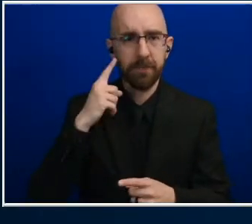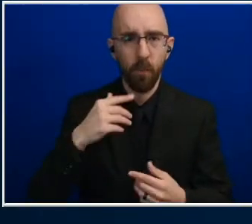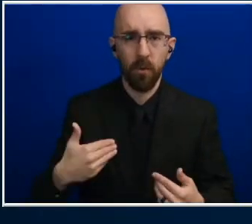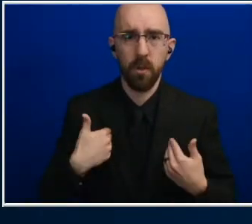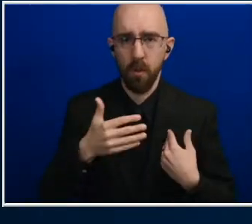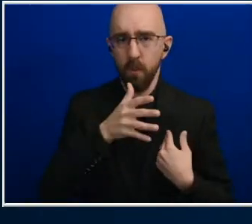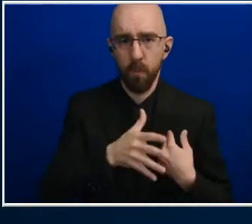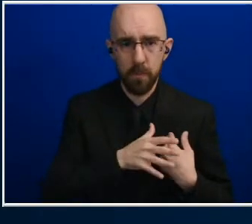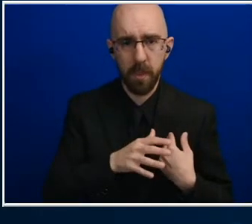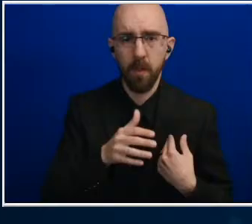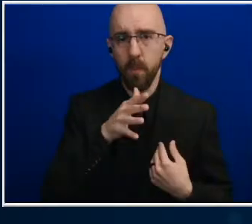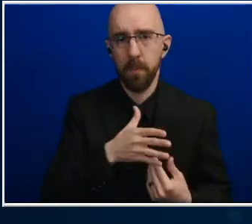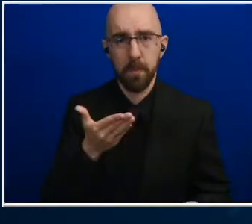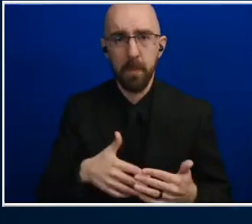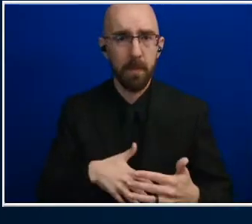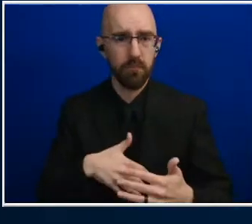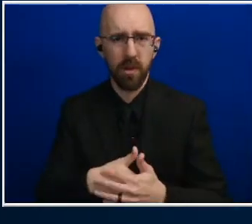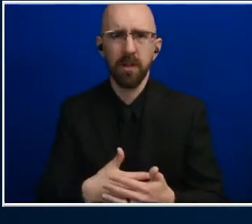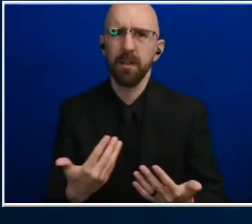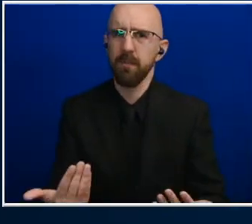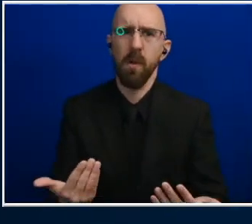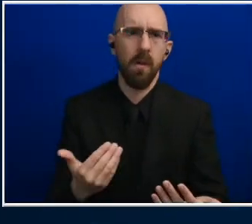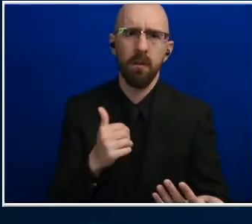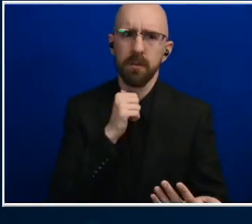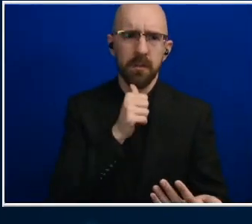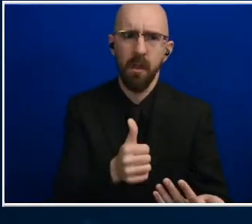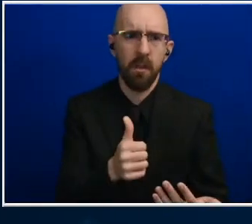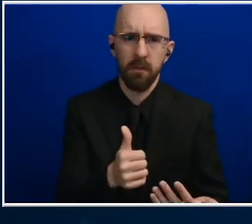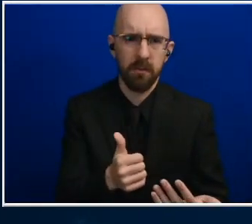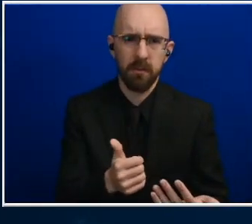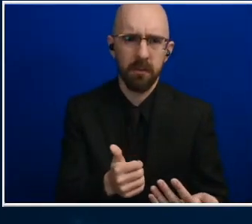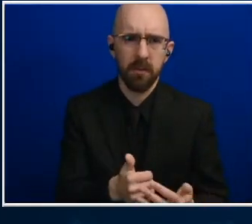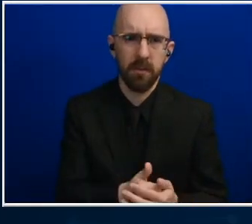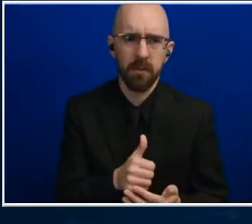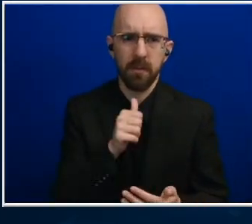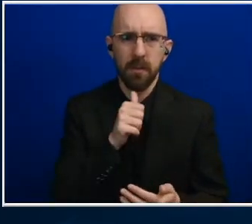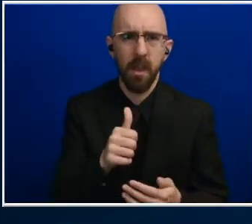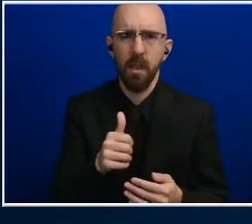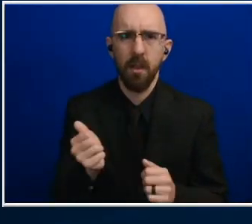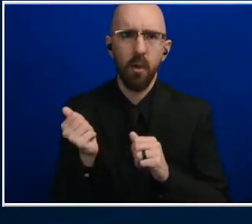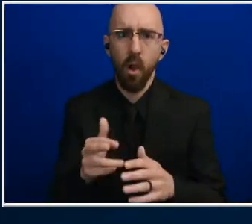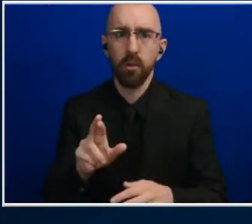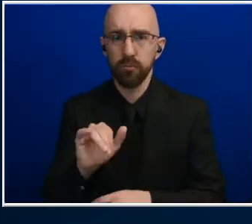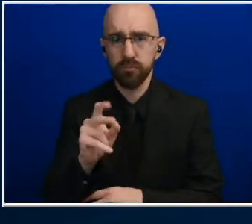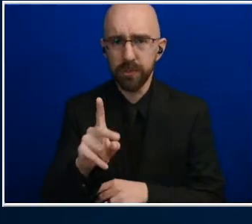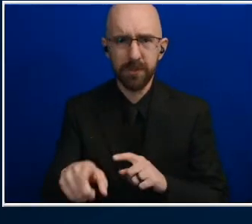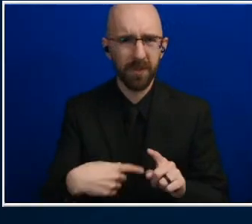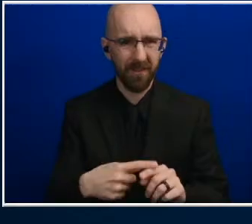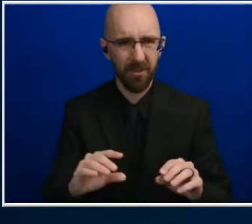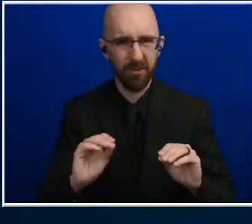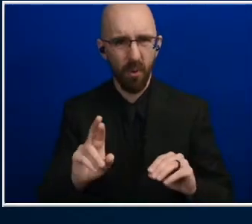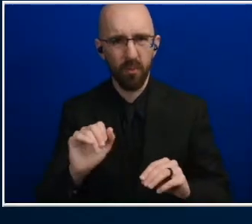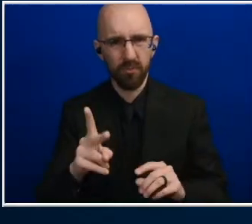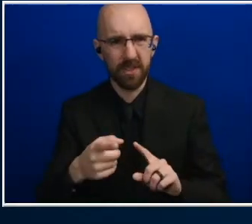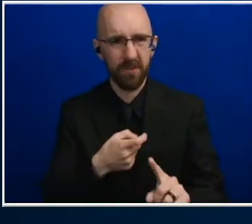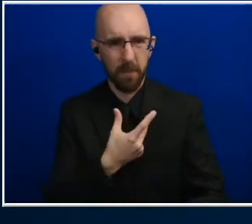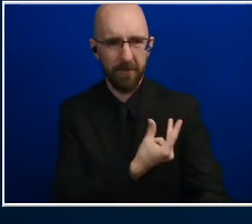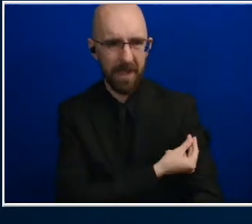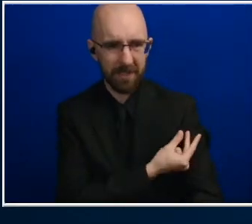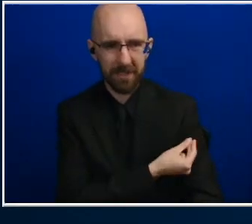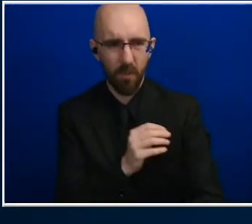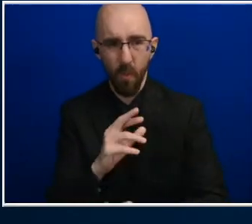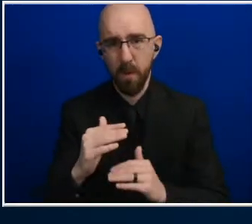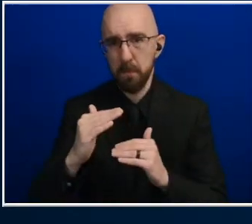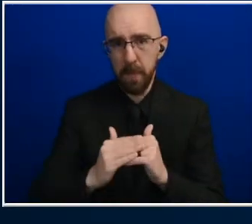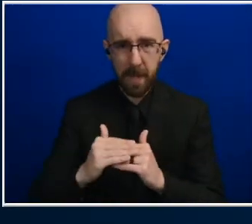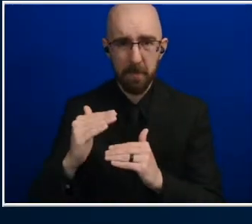be pregnant. Come on, let's not incur risk when there really is no risk from the vaccination, or minimal